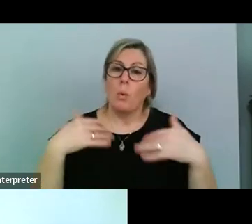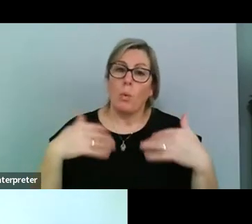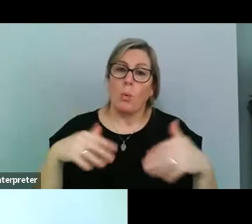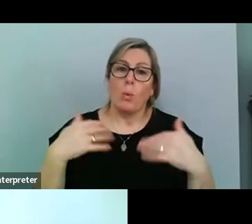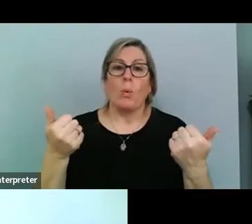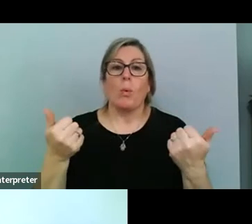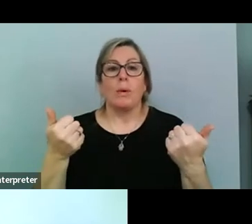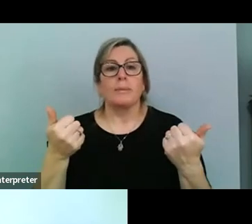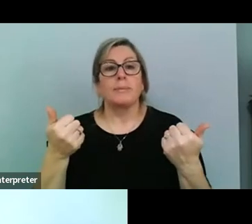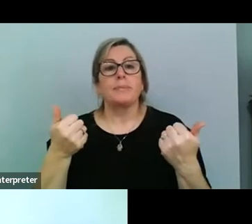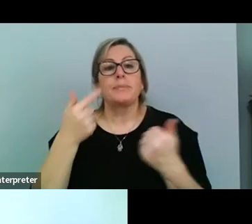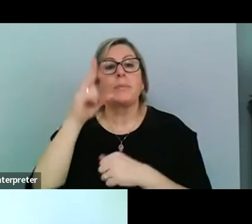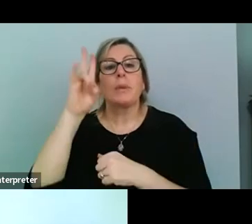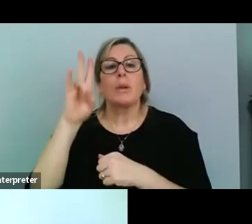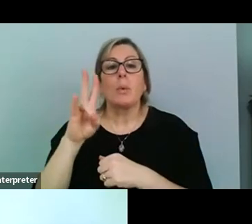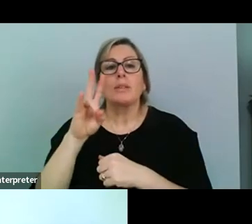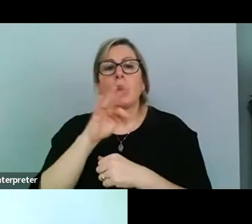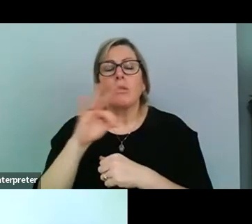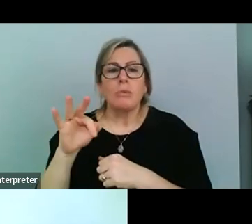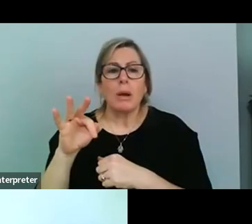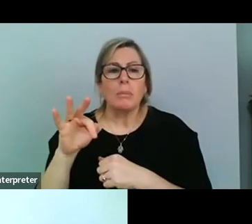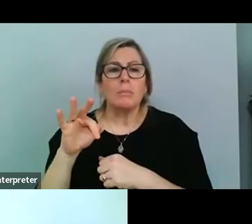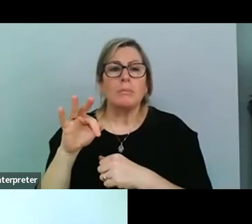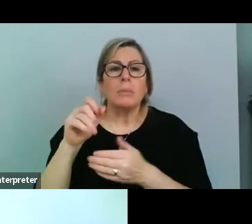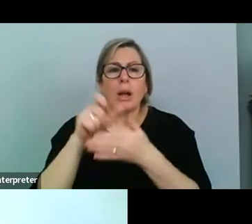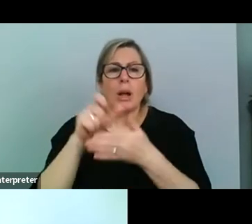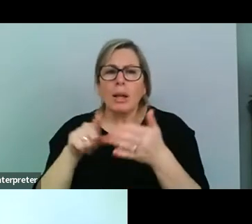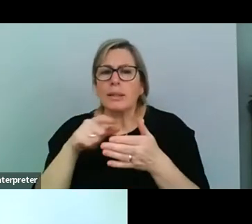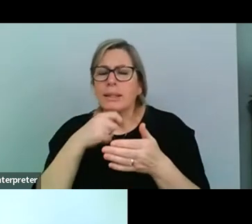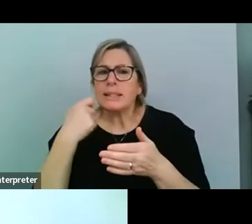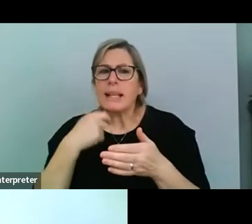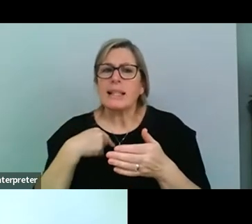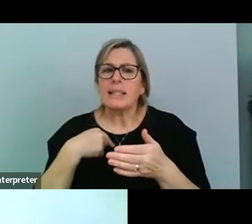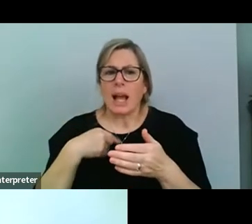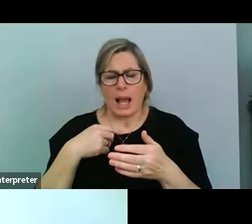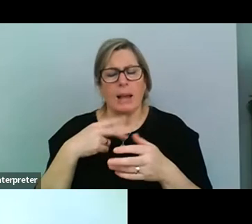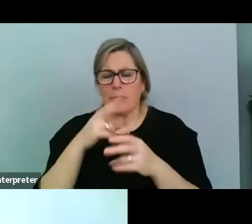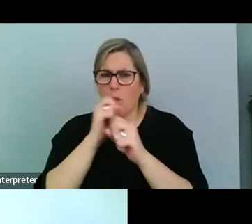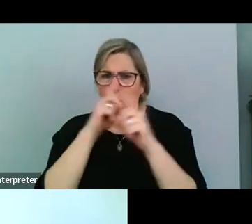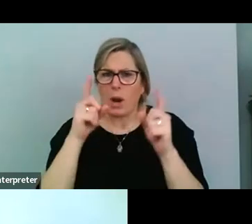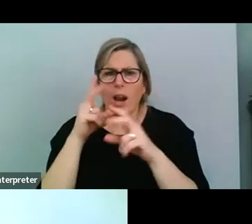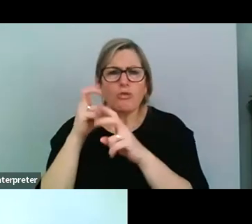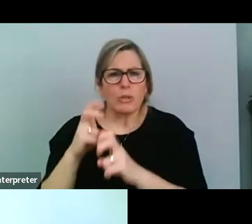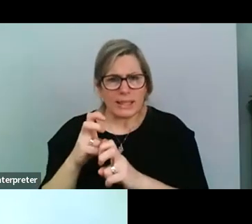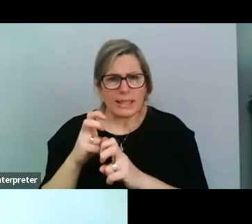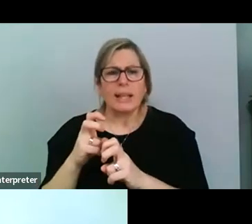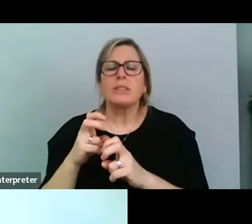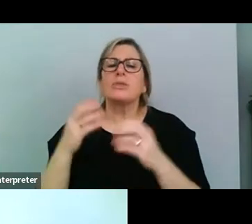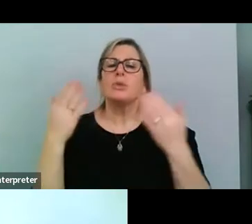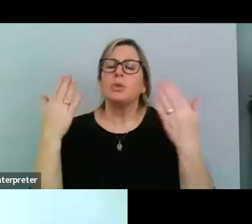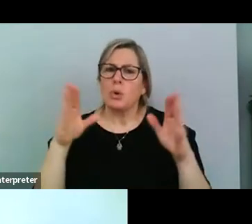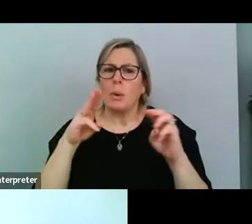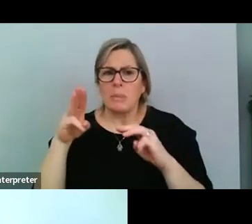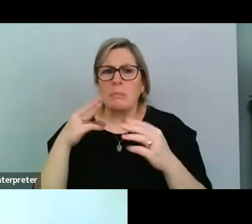So a question here from my psychologist who says, I am very aware of the research that demonstrates the needs for people to have access to